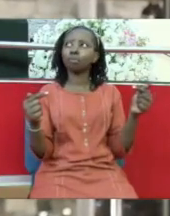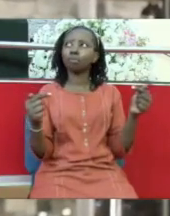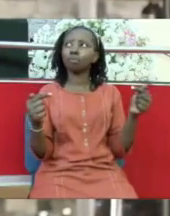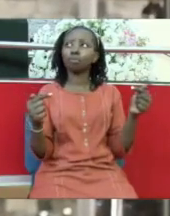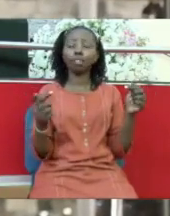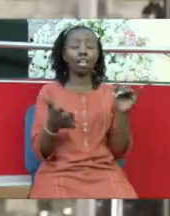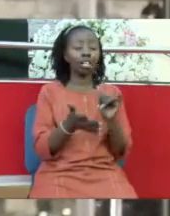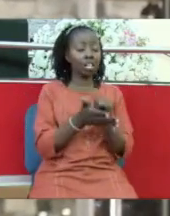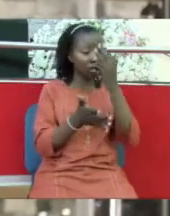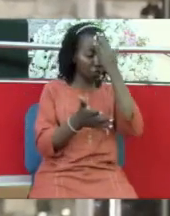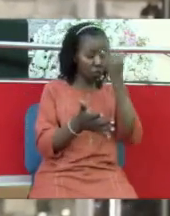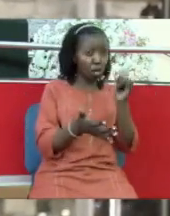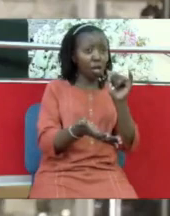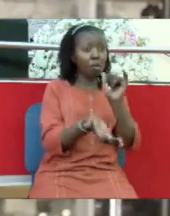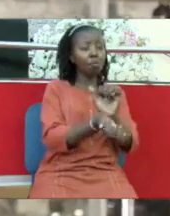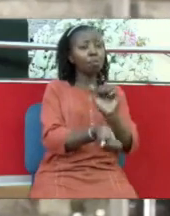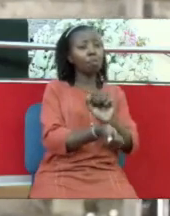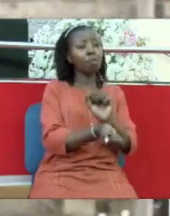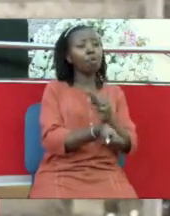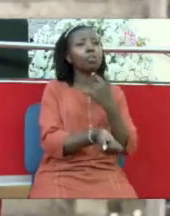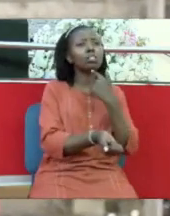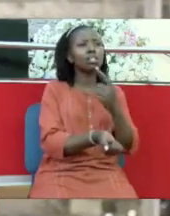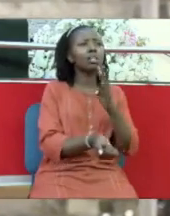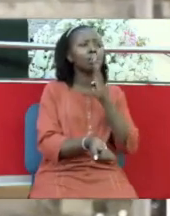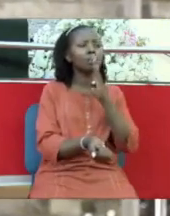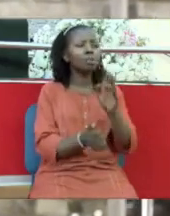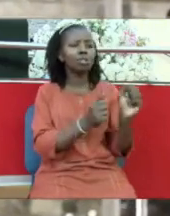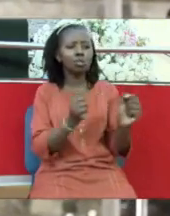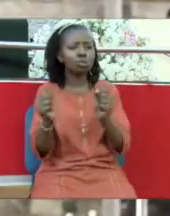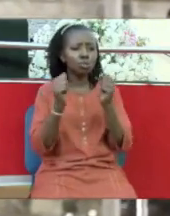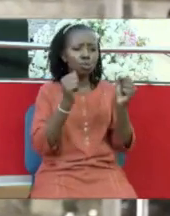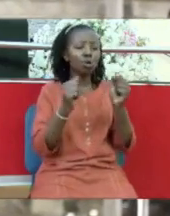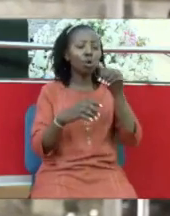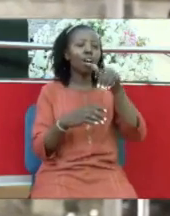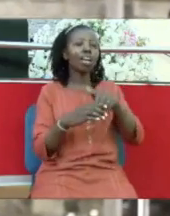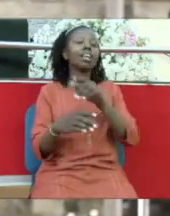that's why Paul is saying, be strong in the Lord.